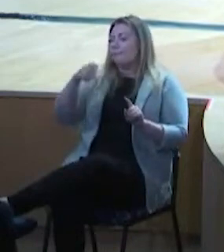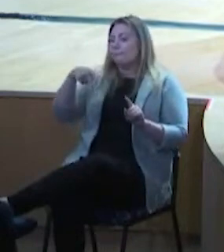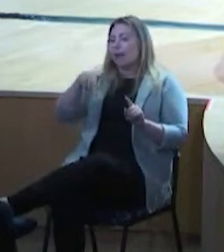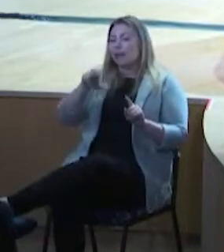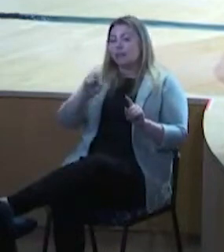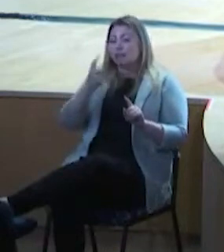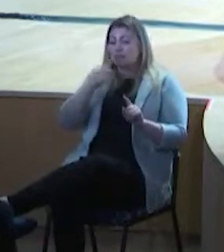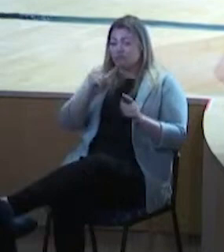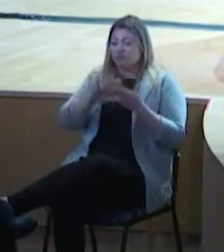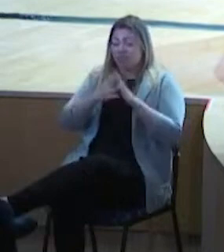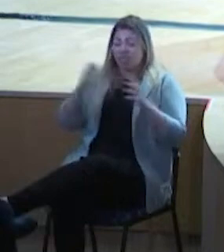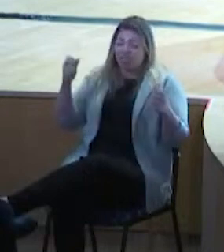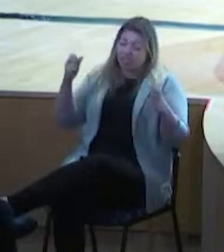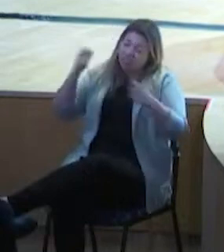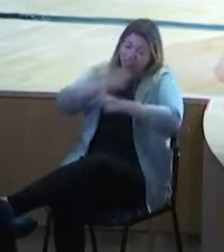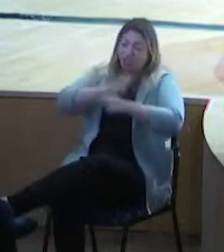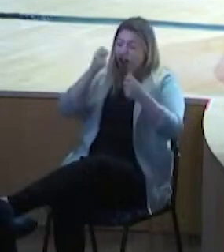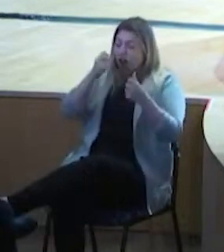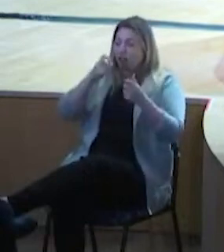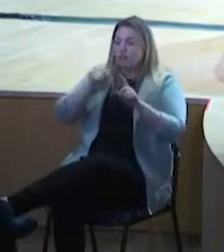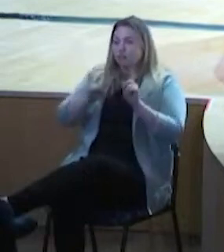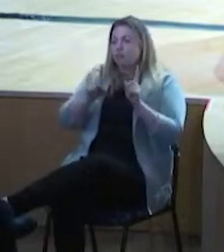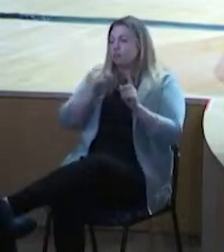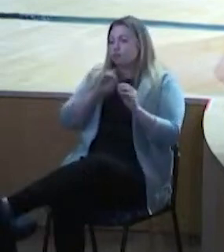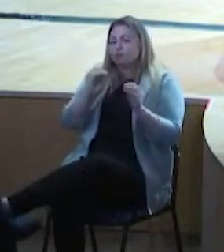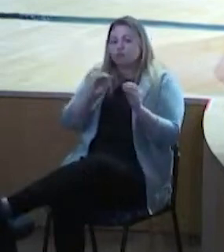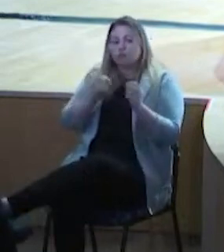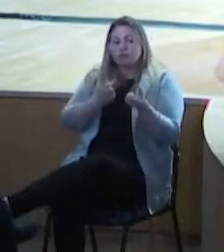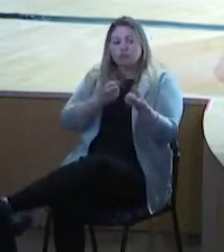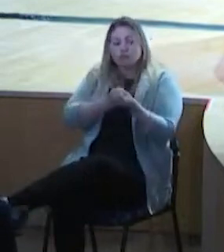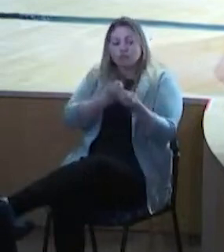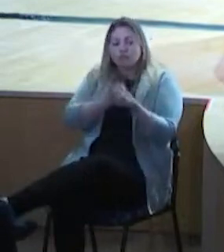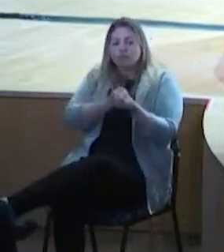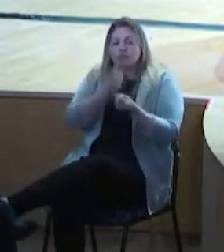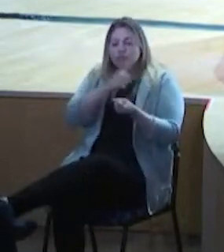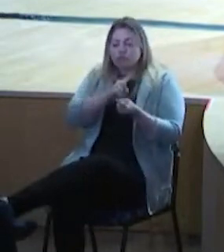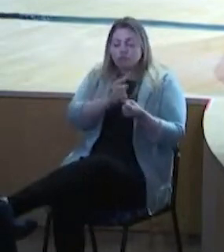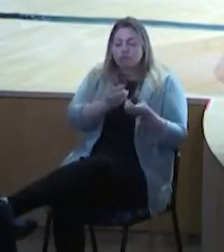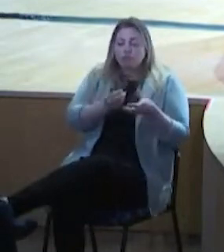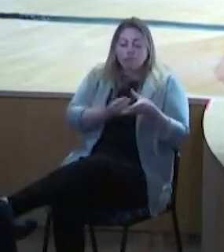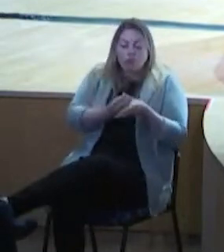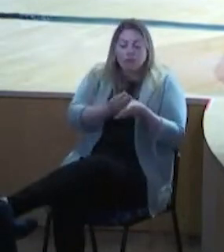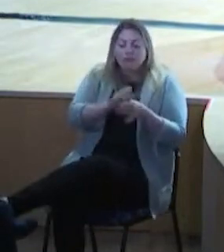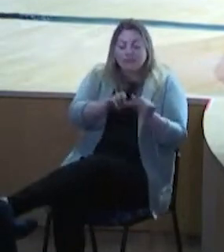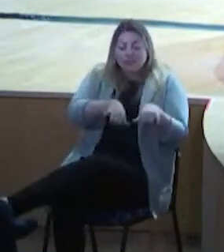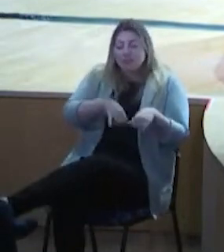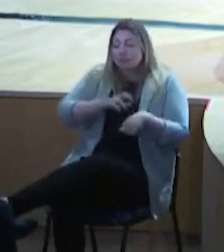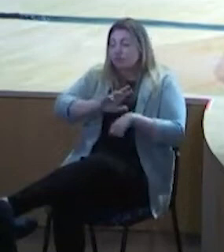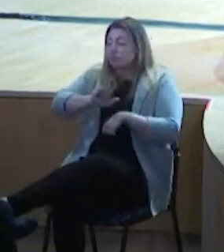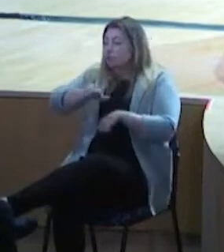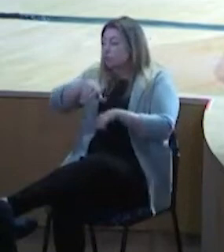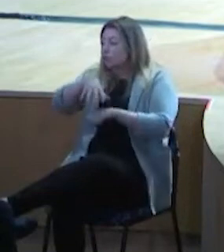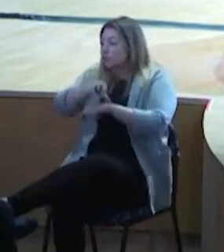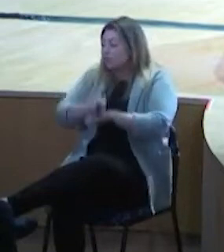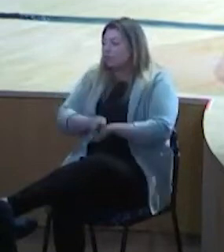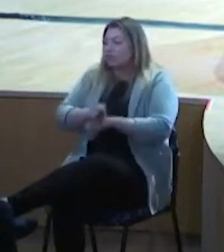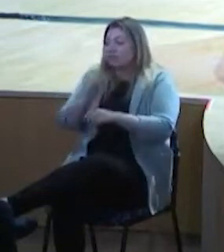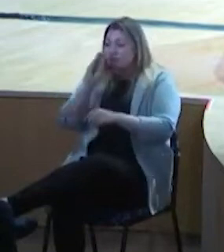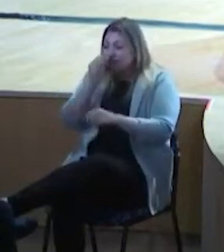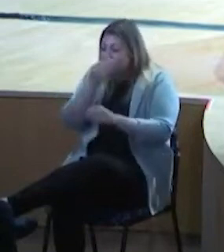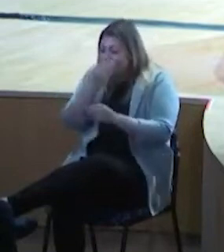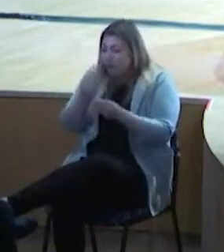really drunk, and there's no support for the cropping system or for the traditional flower plantations.